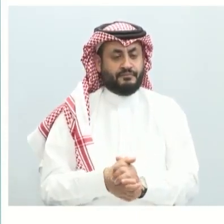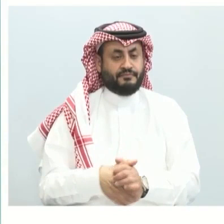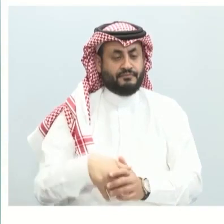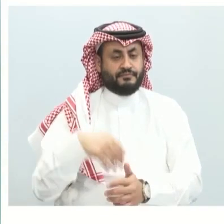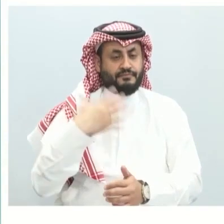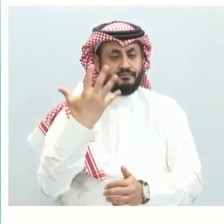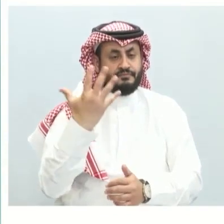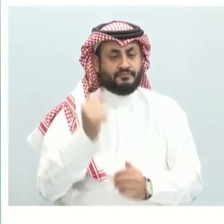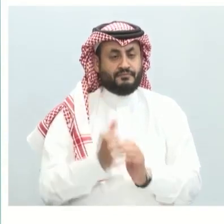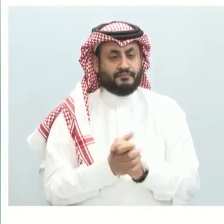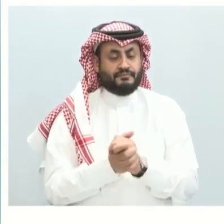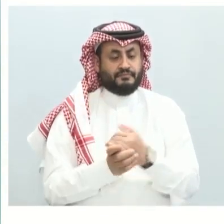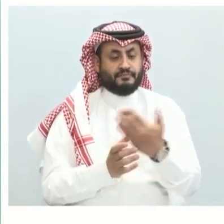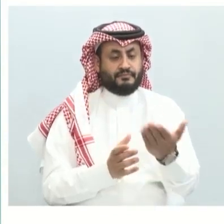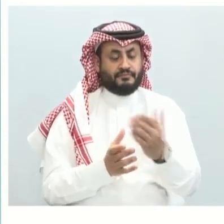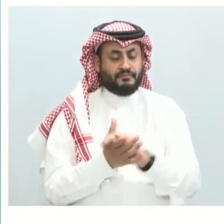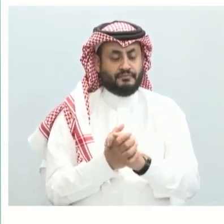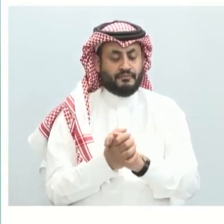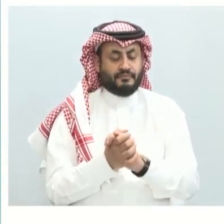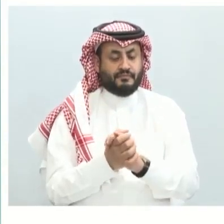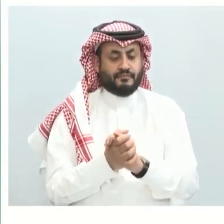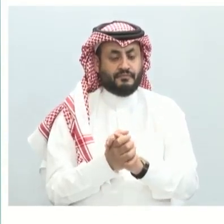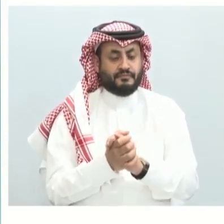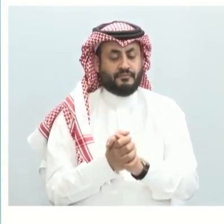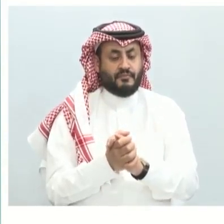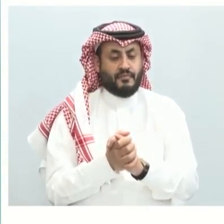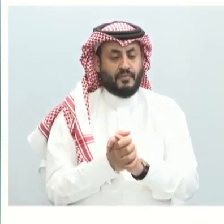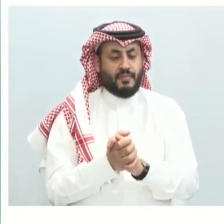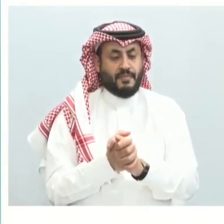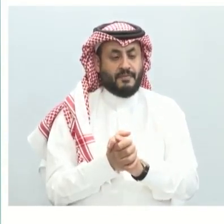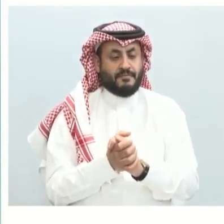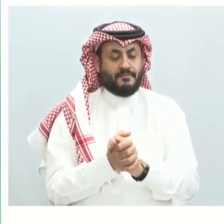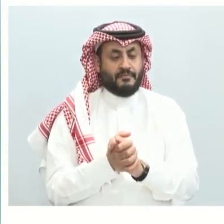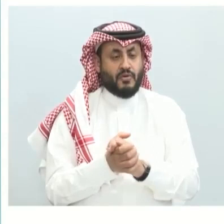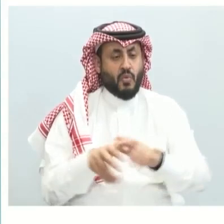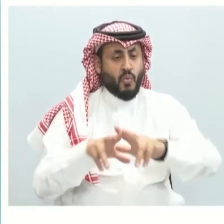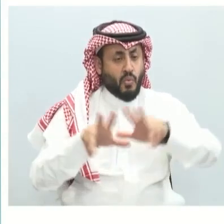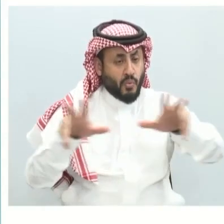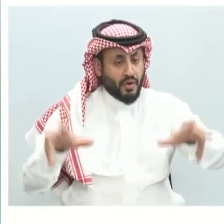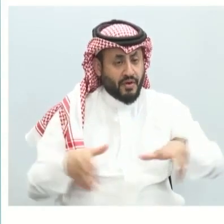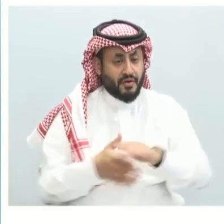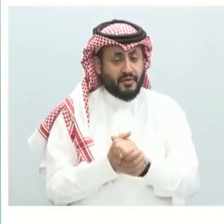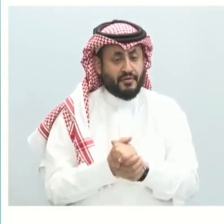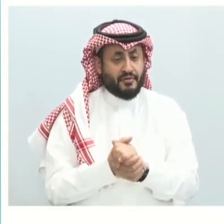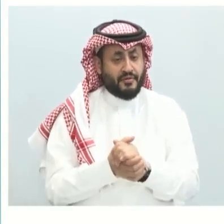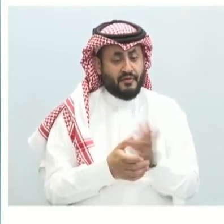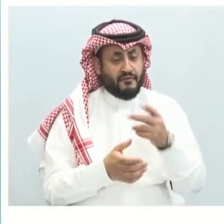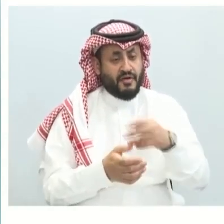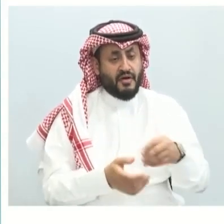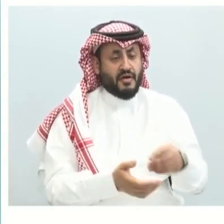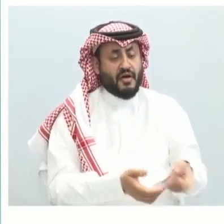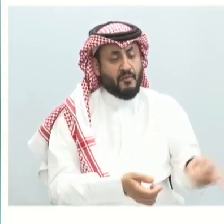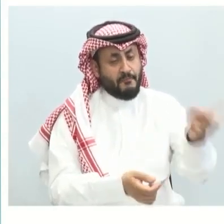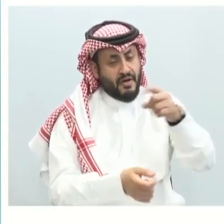on to number five. Number five. We are going to go rock